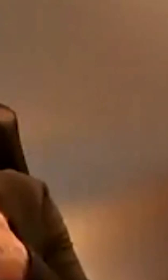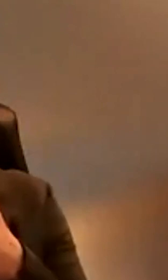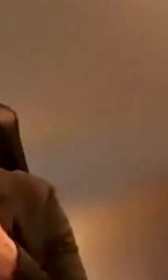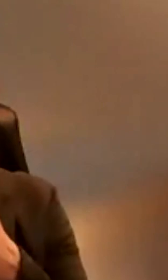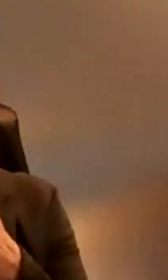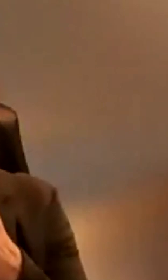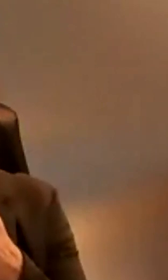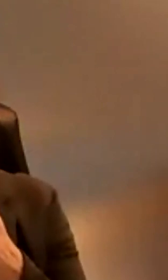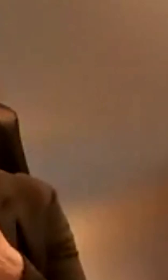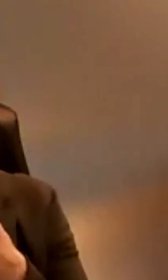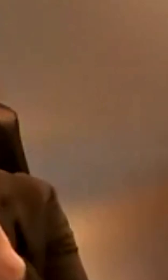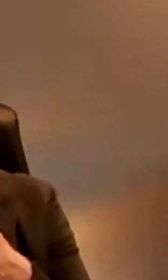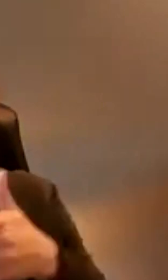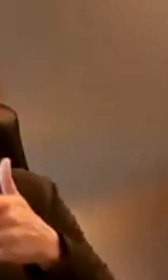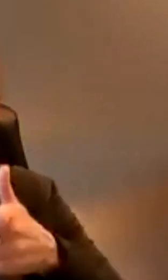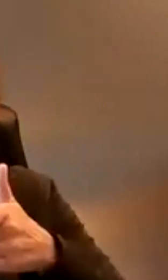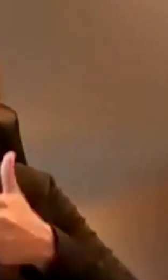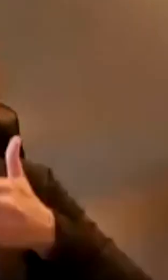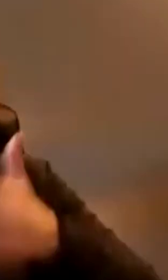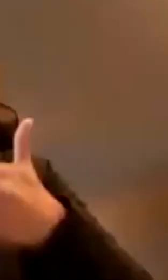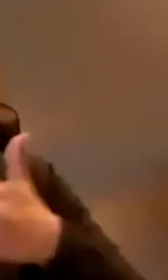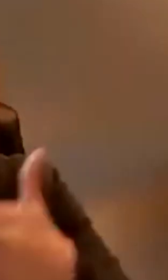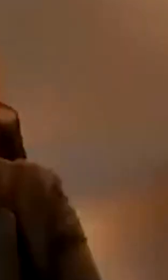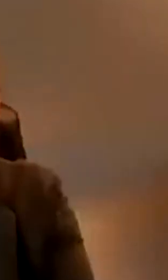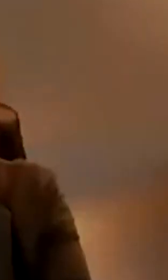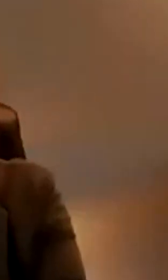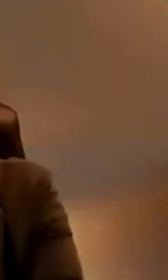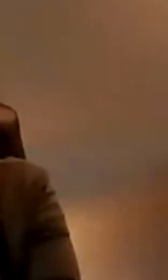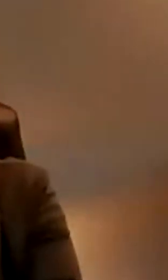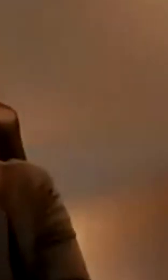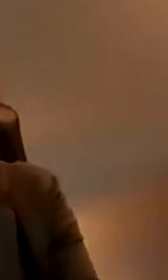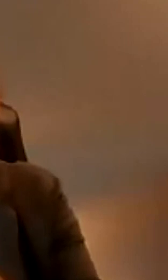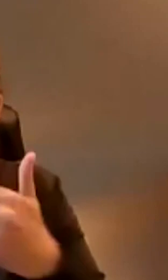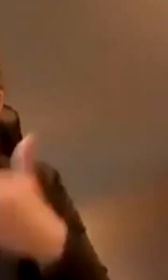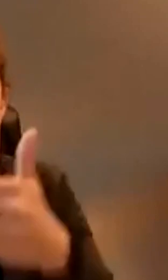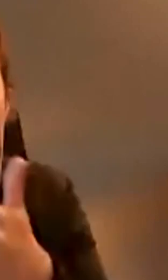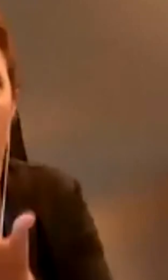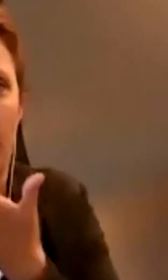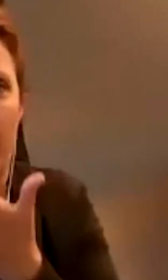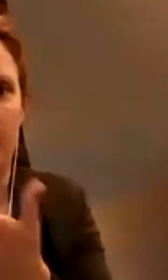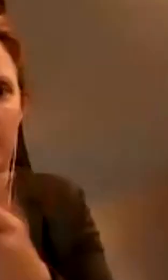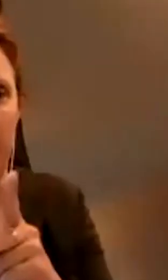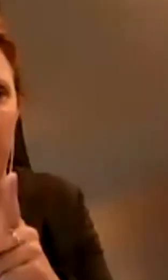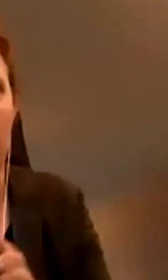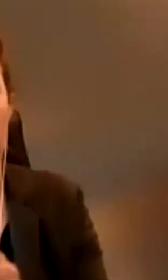the implementation of an evidence-based practice in a way that has helped people with serious mental illness.